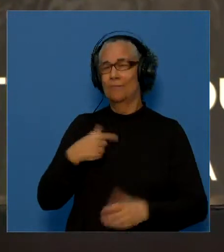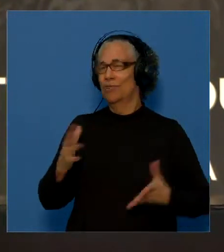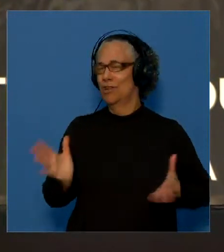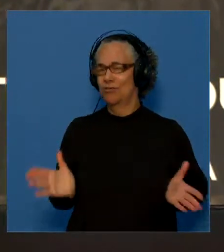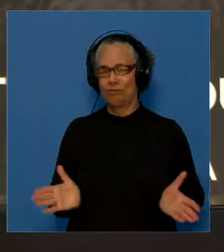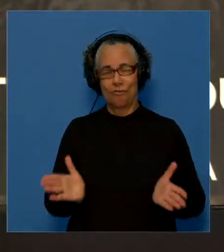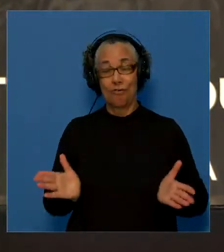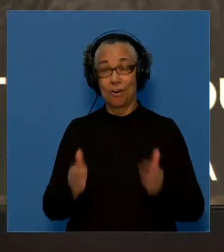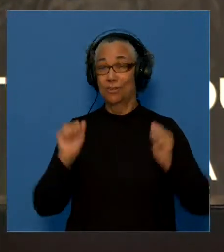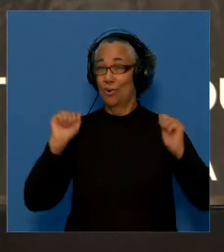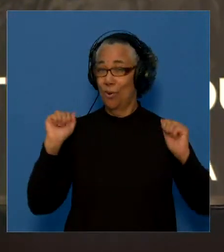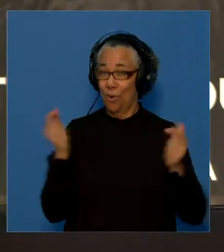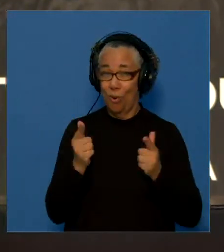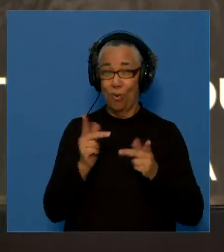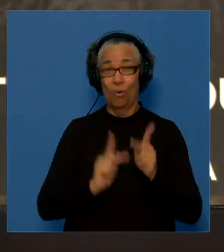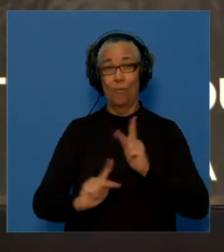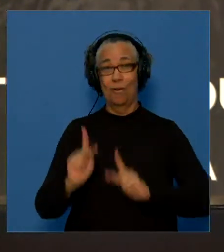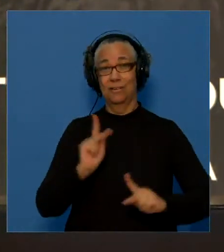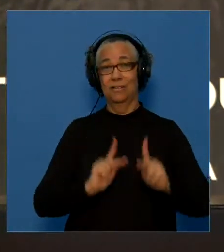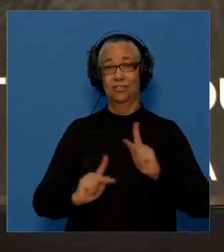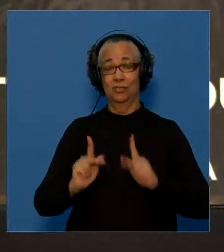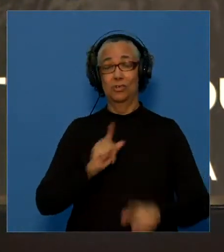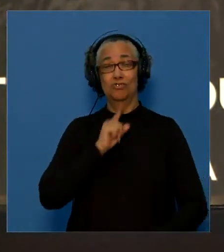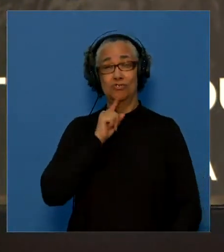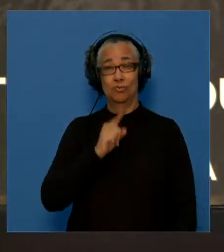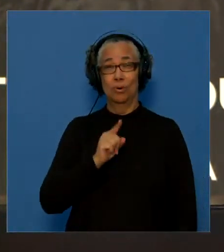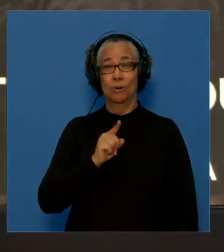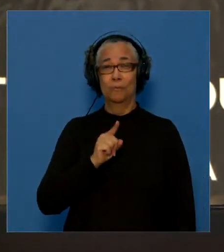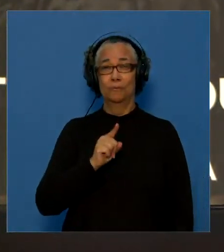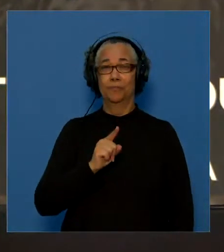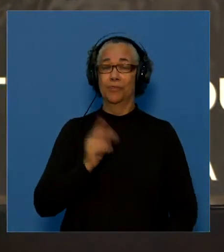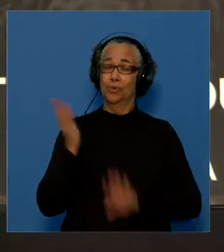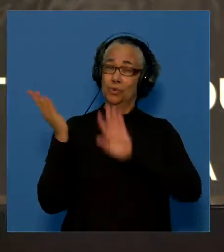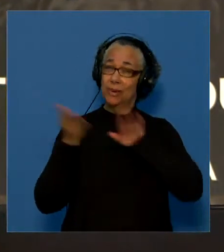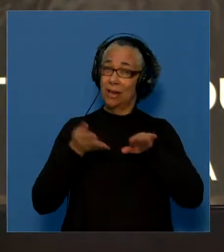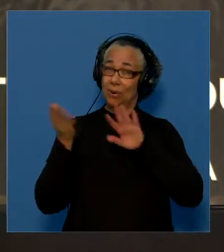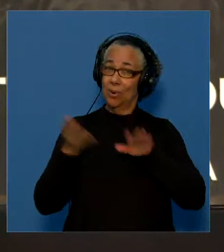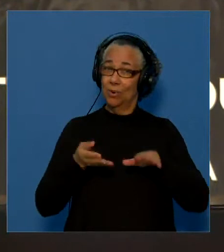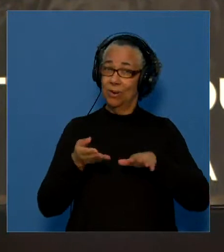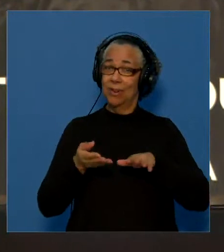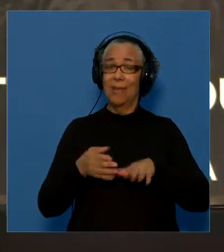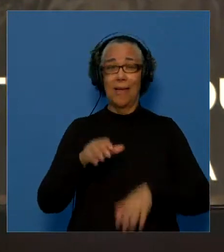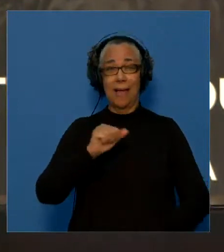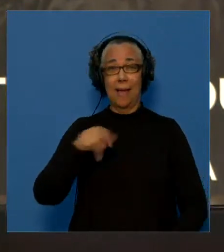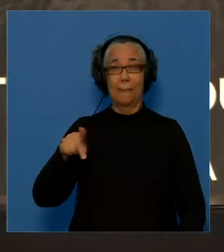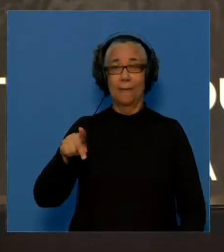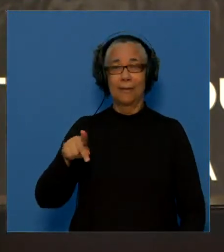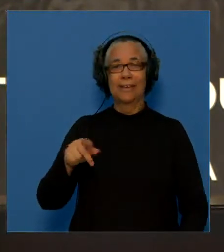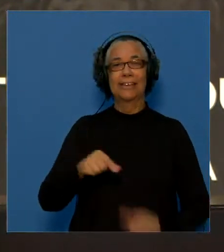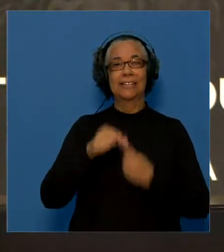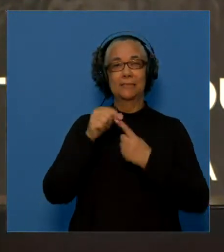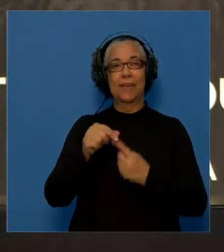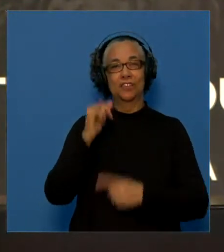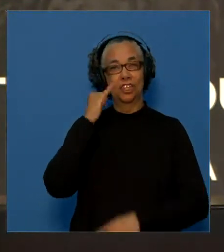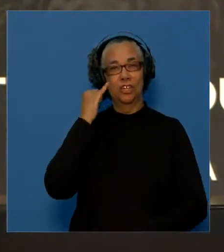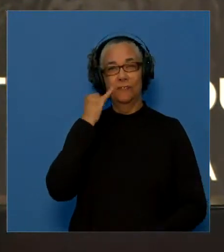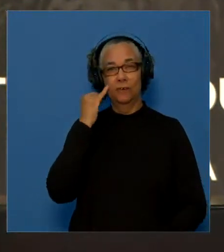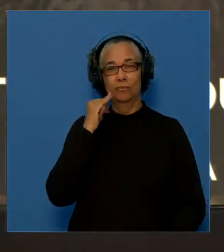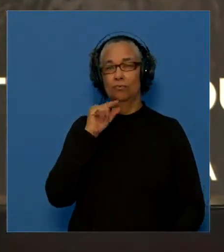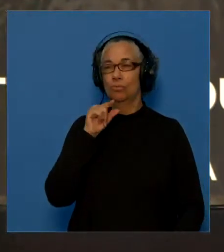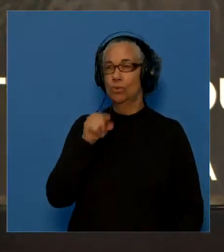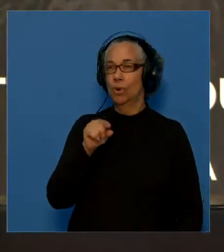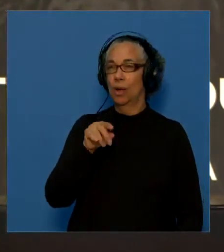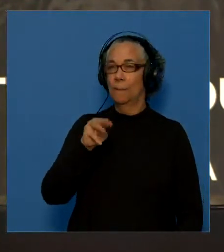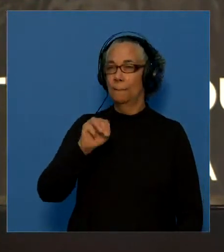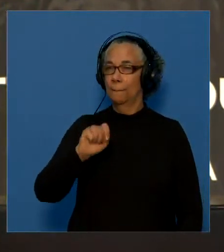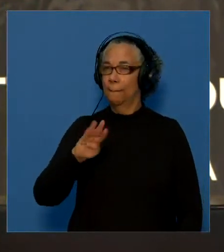encourage all persons to make sure you download the app, especially if you are mobile. You can learn